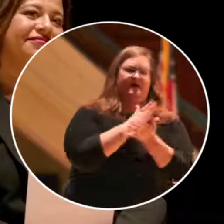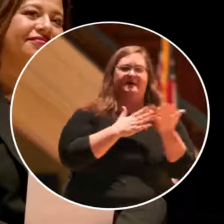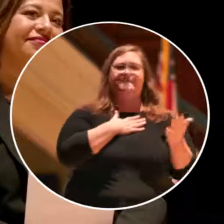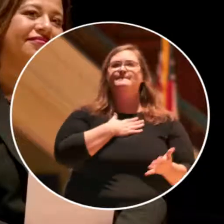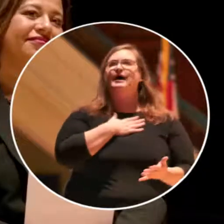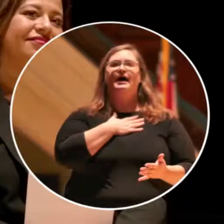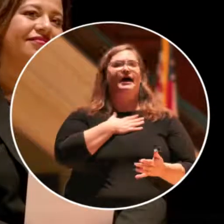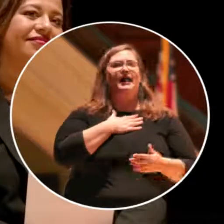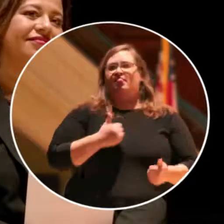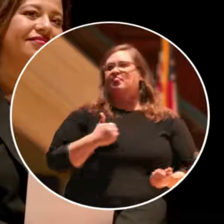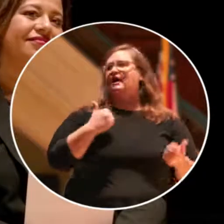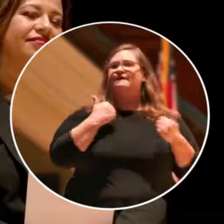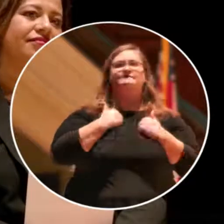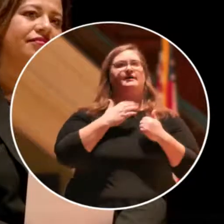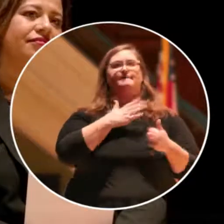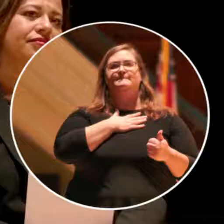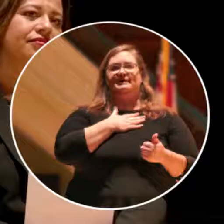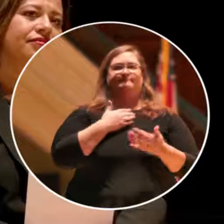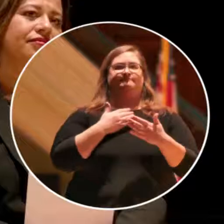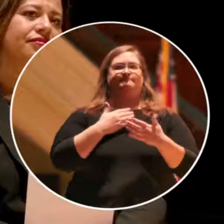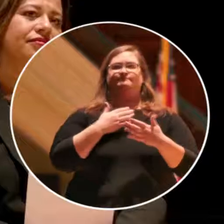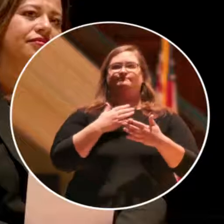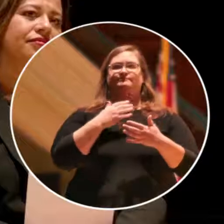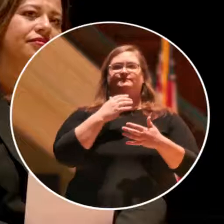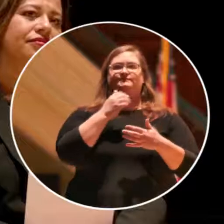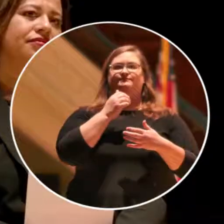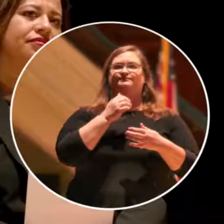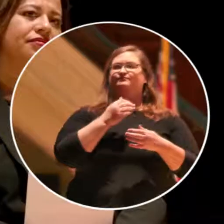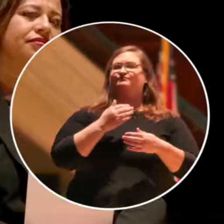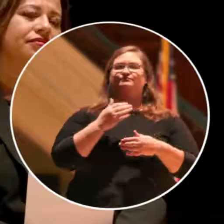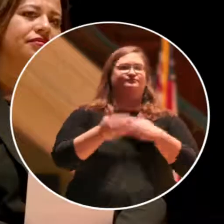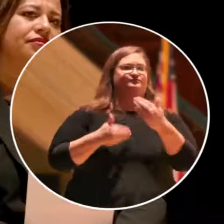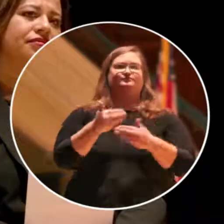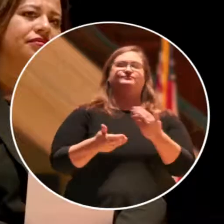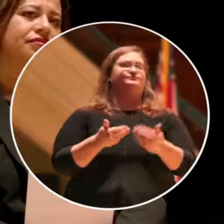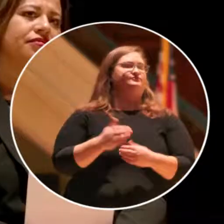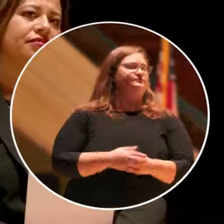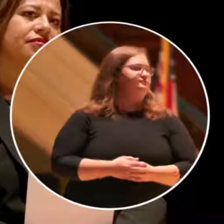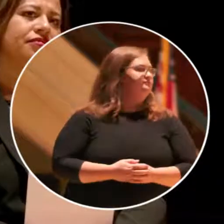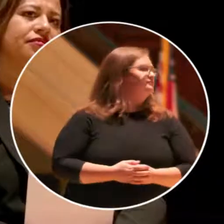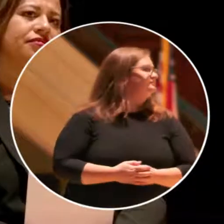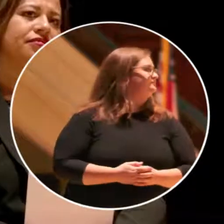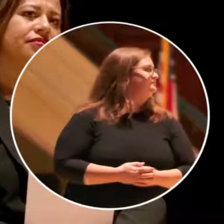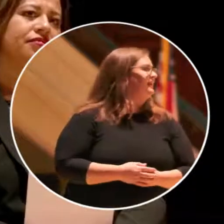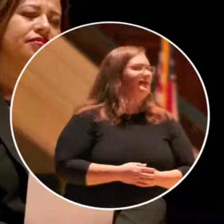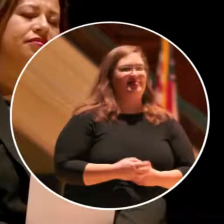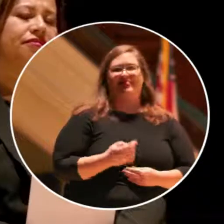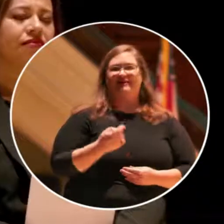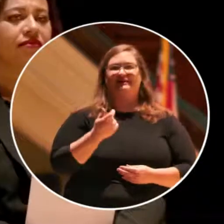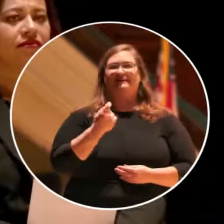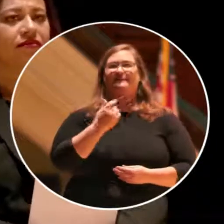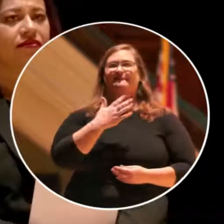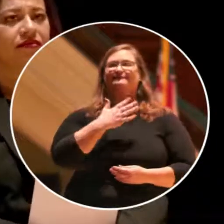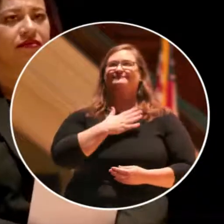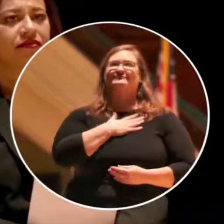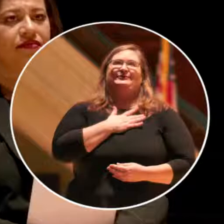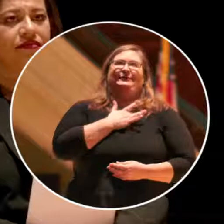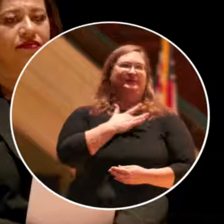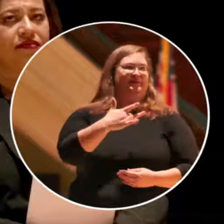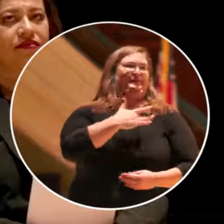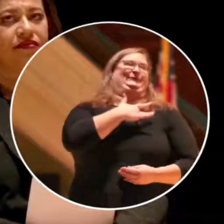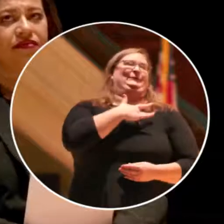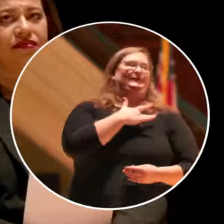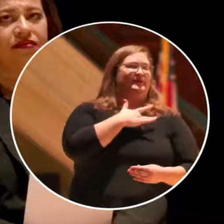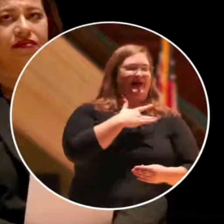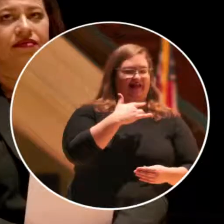There is an exact thread of my being that I feel radiate when I think about the children's lives I have been and